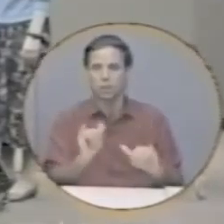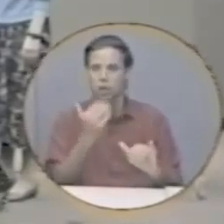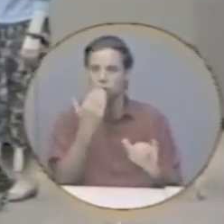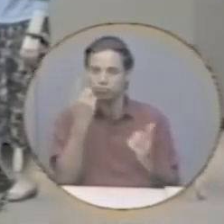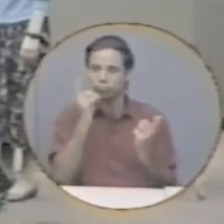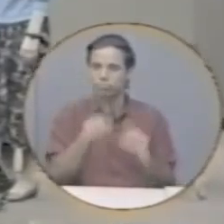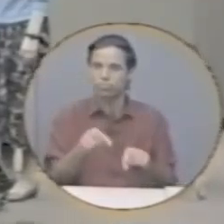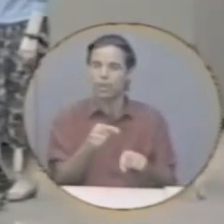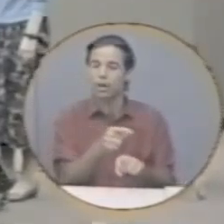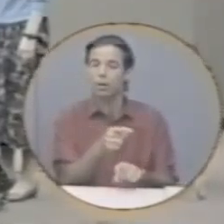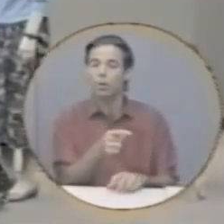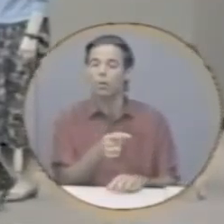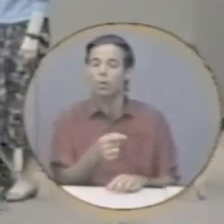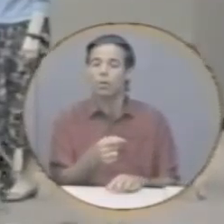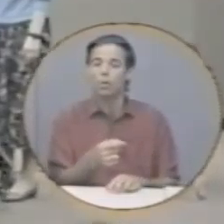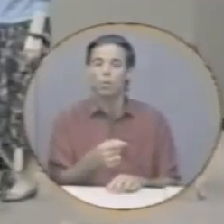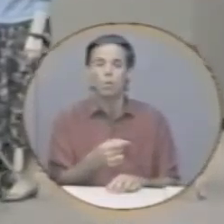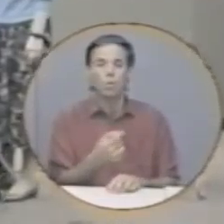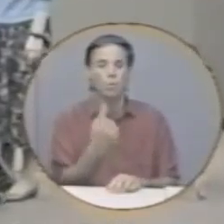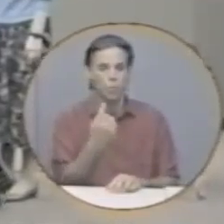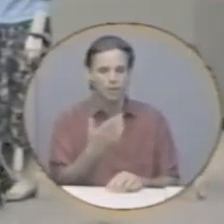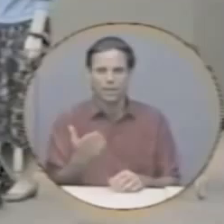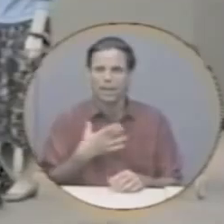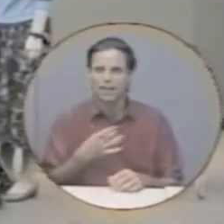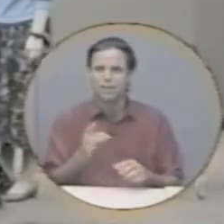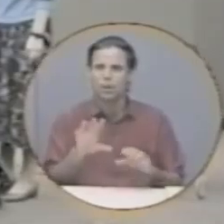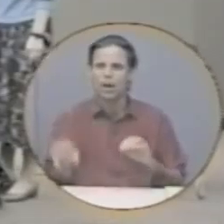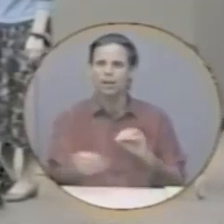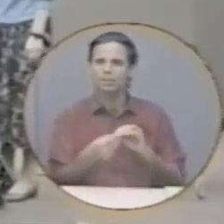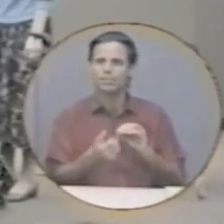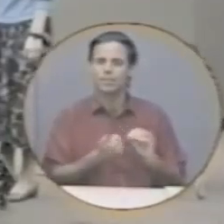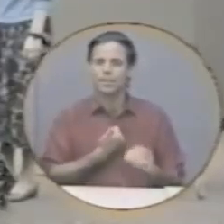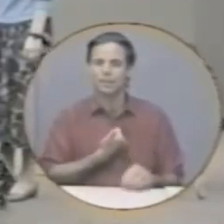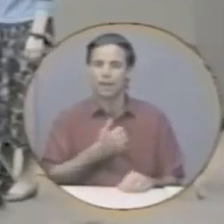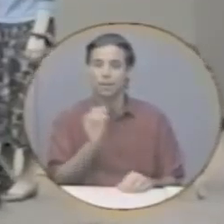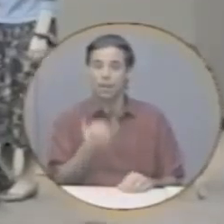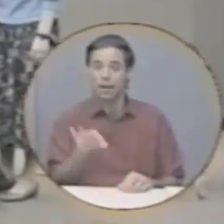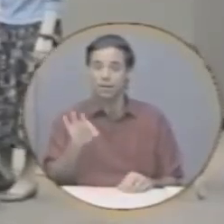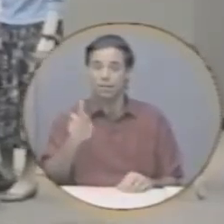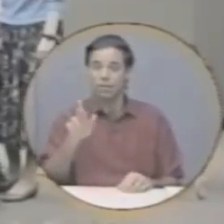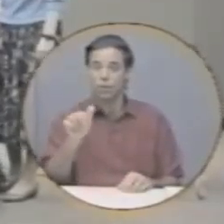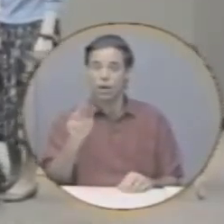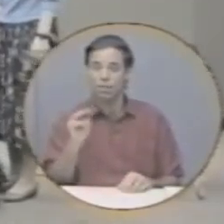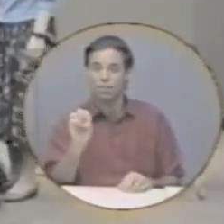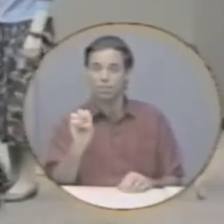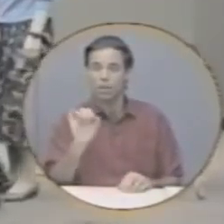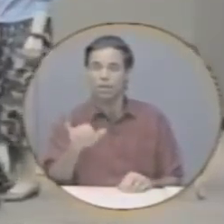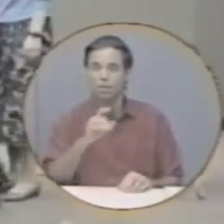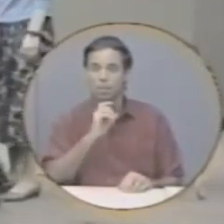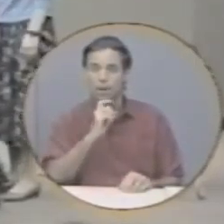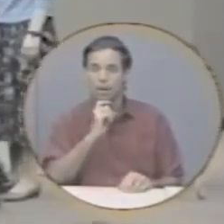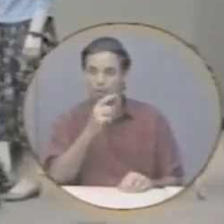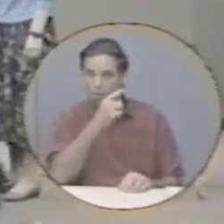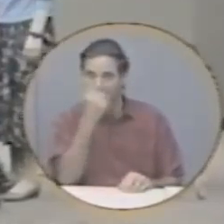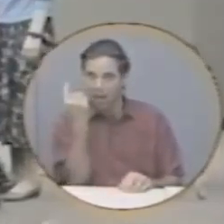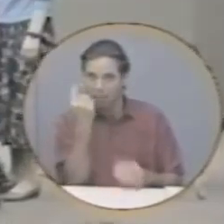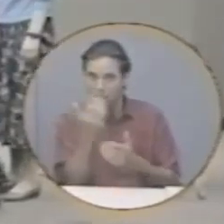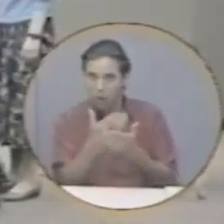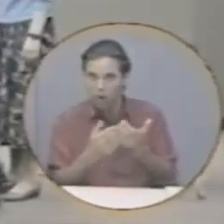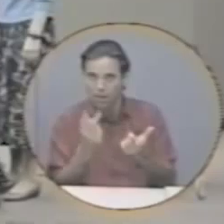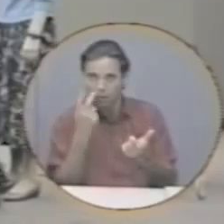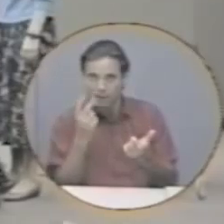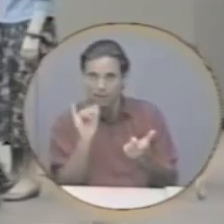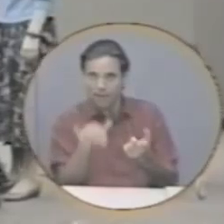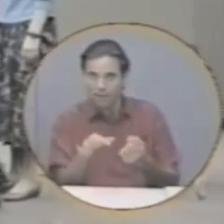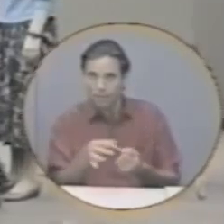So. One thing that I'd like to interject is the frame, the metal or the black parts that you see of